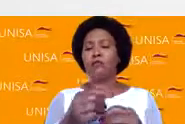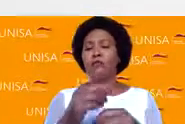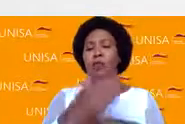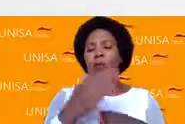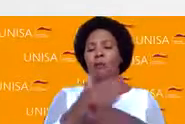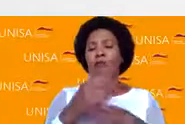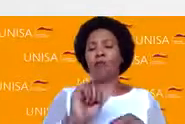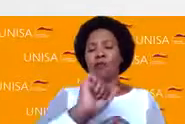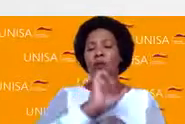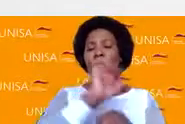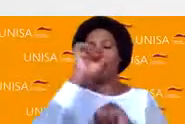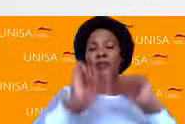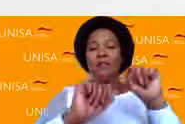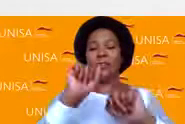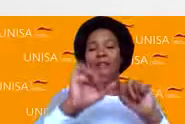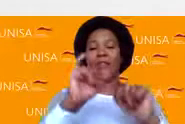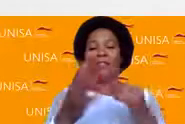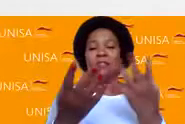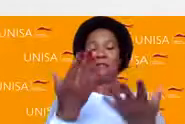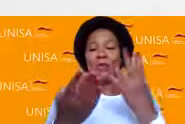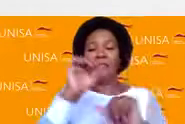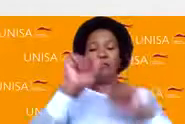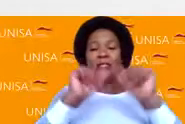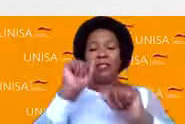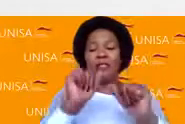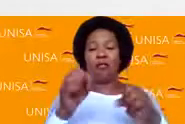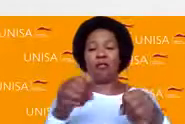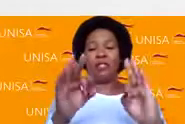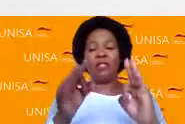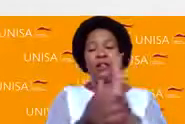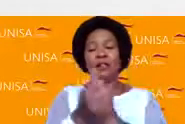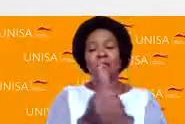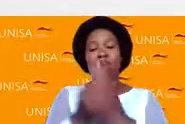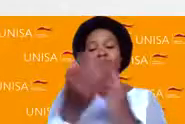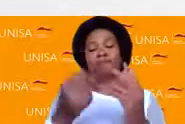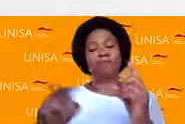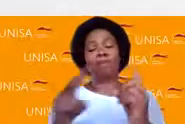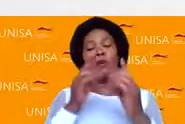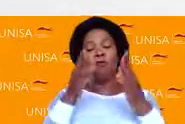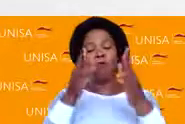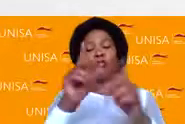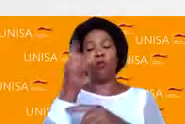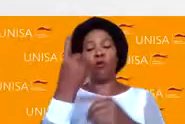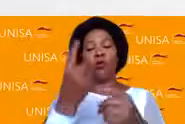be assessments on the official site, then you know you only focus on the official site to submit